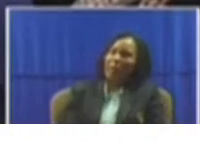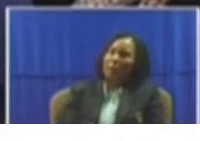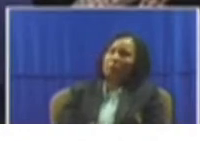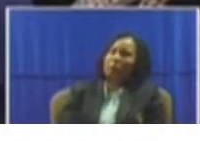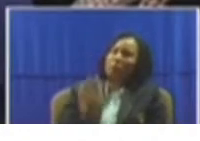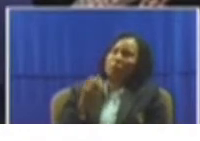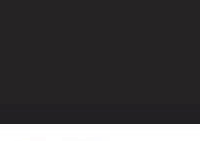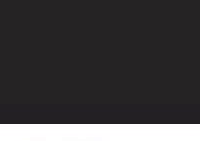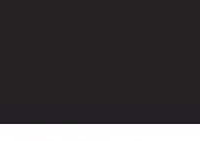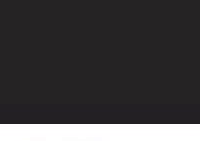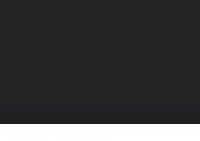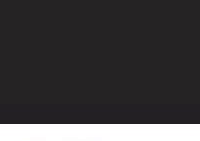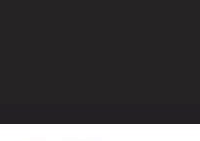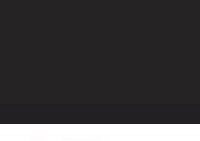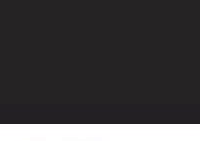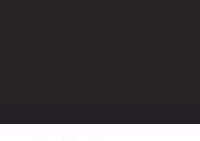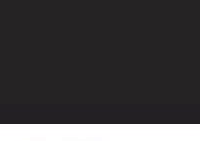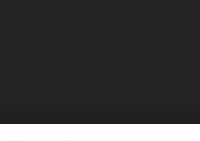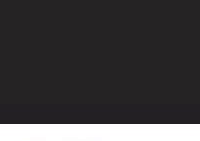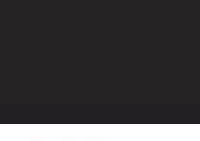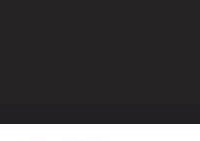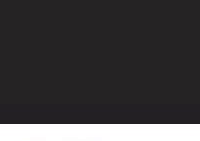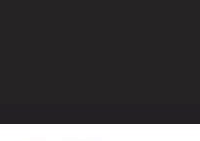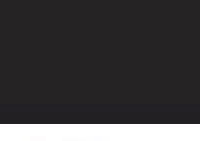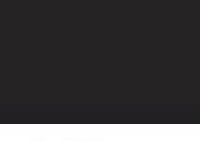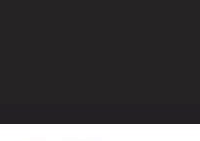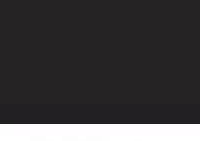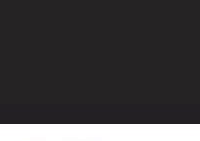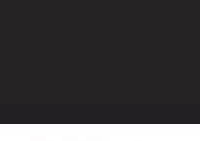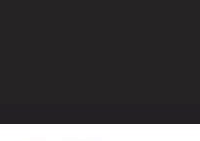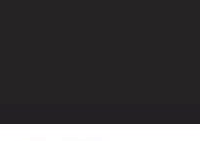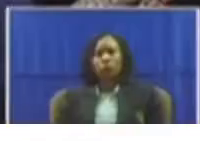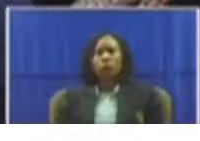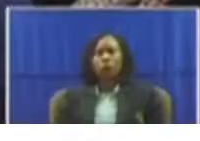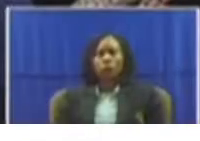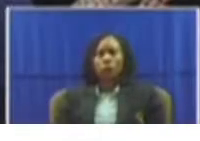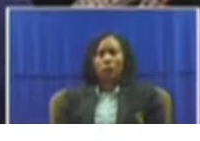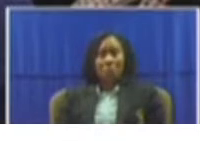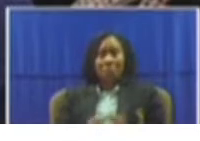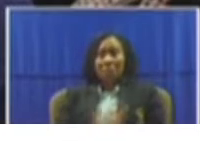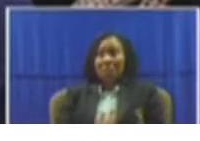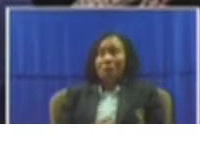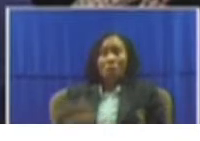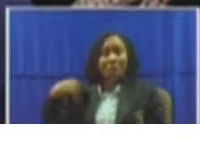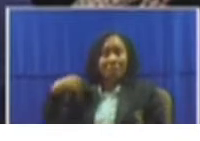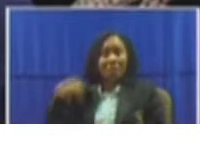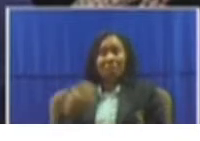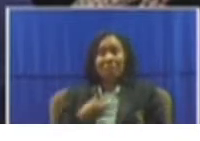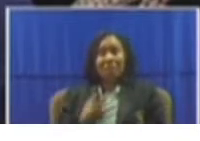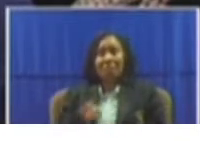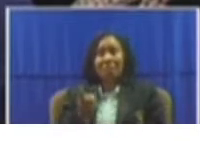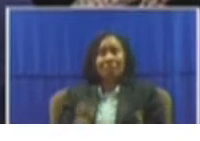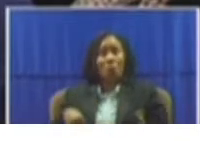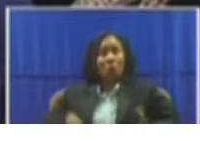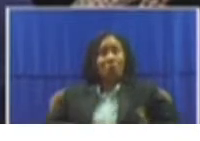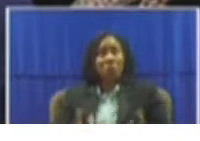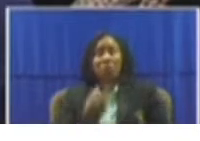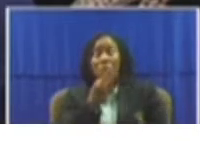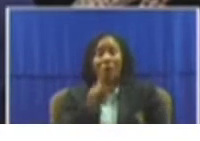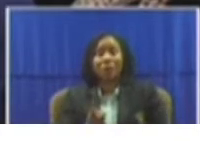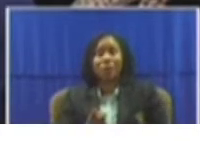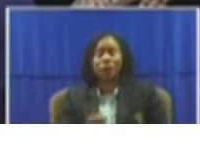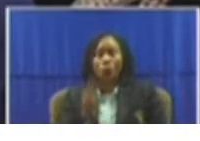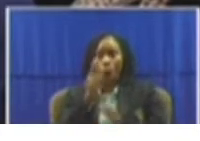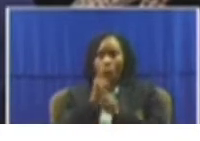Member. What about the corruption of ministers? Honorable, the Chief Whip of the